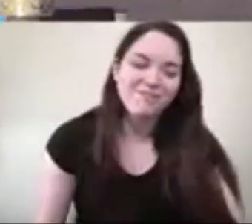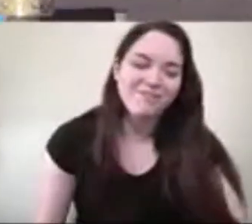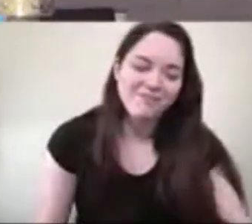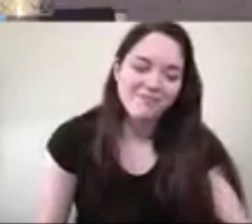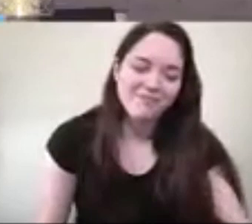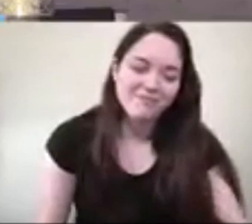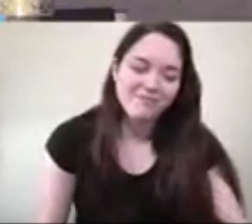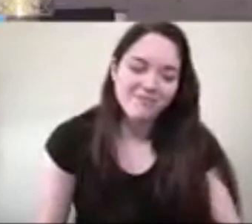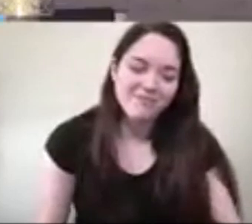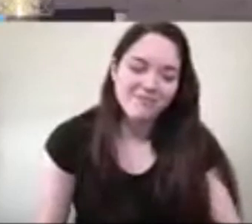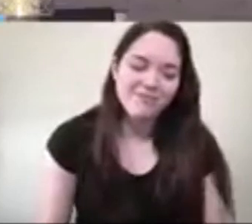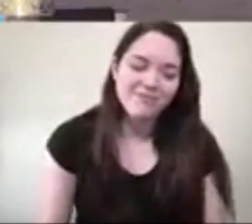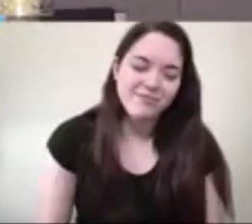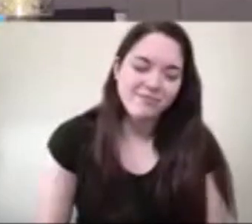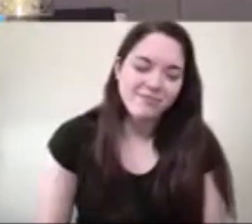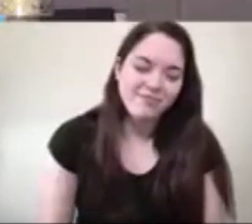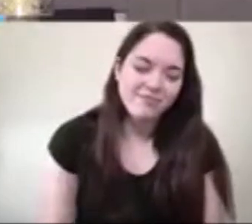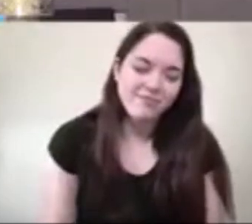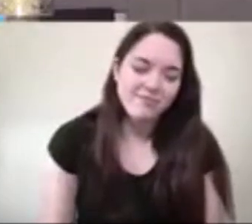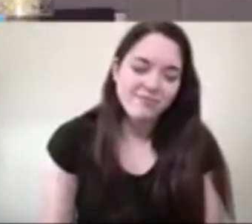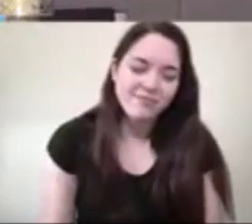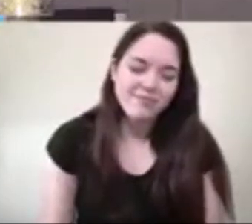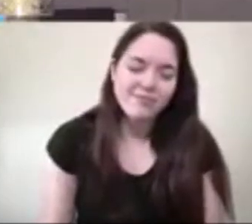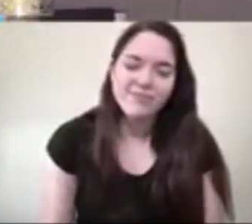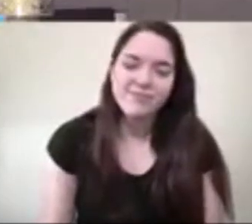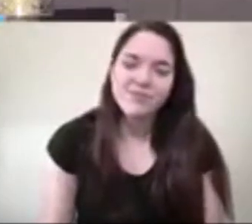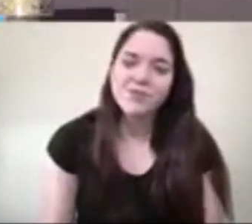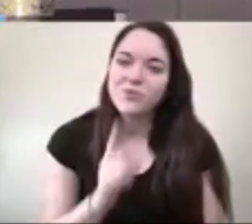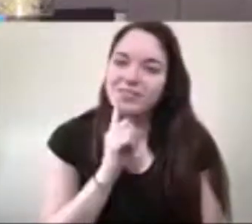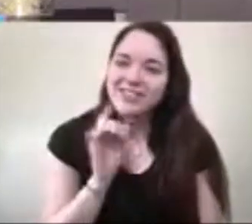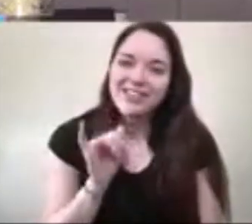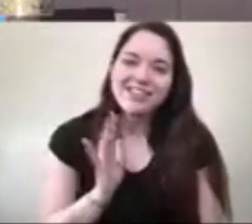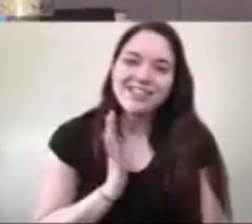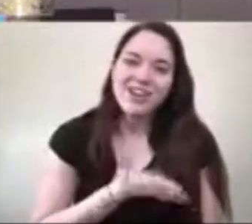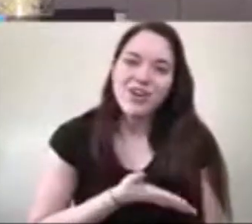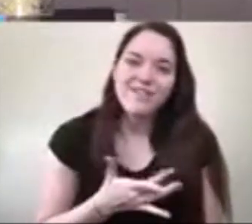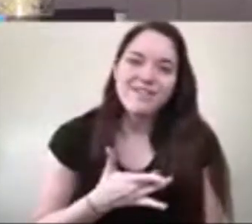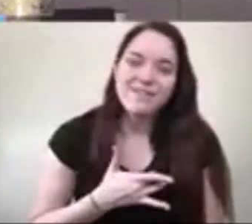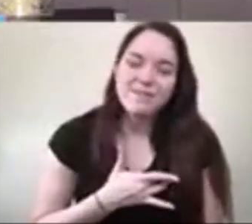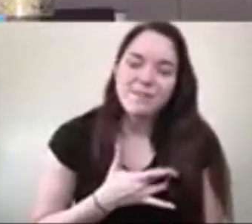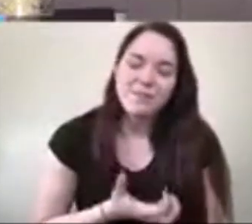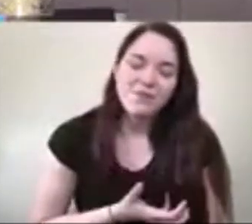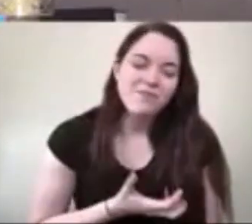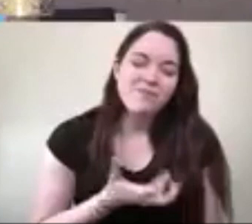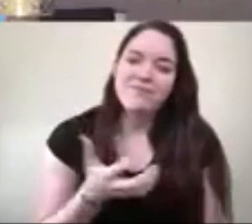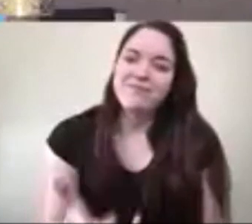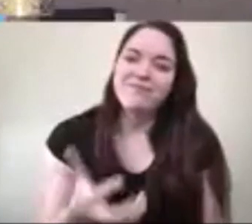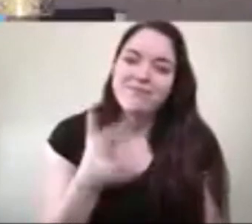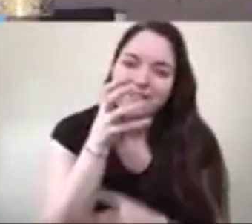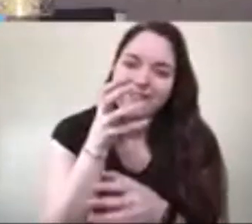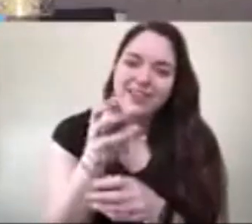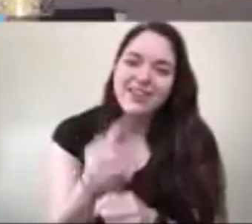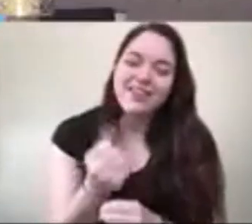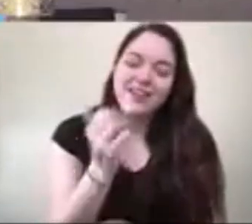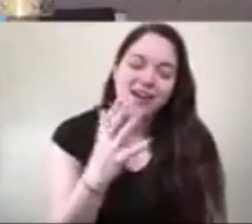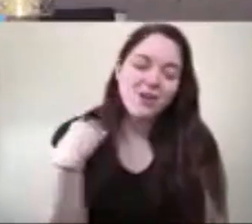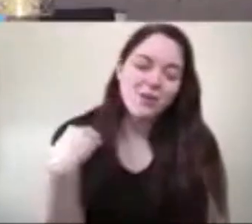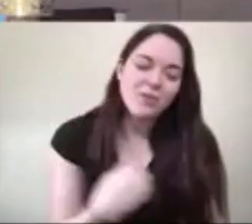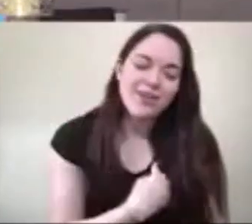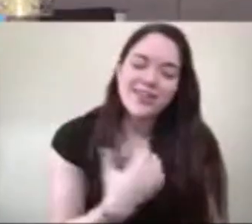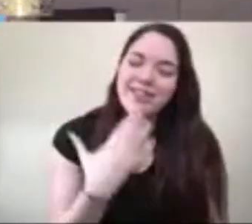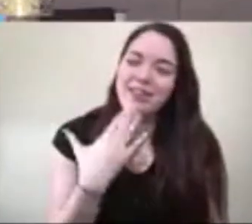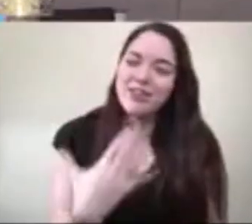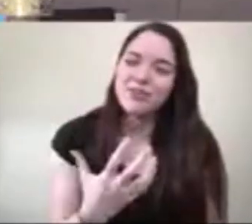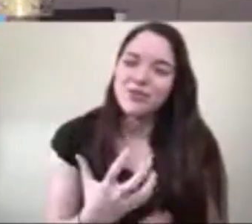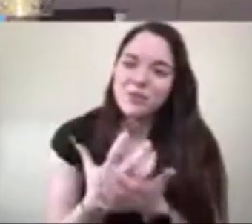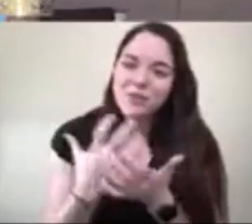Really, that's the heart of our faith. Thank you for that prayer, for the heart of our faith. God, we thank you that